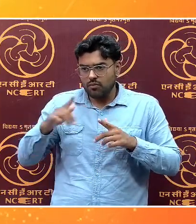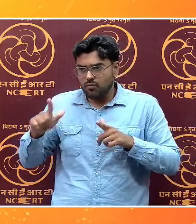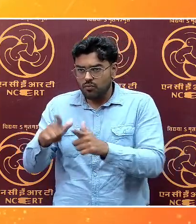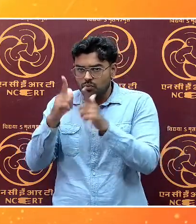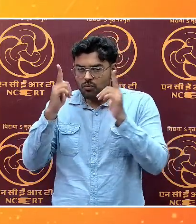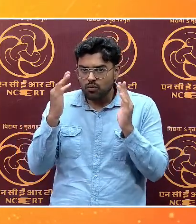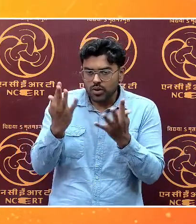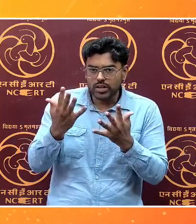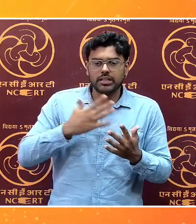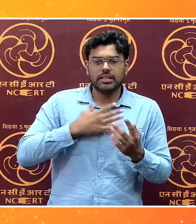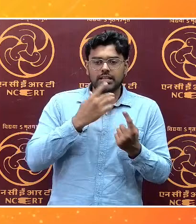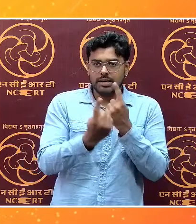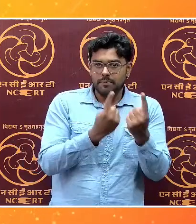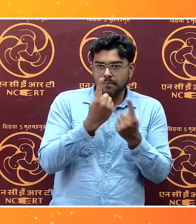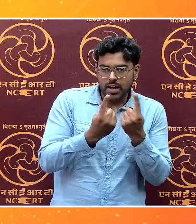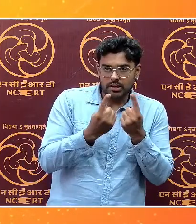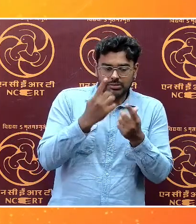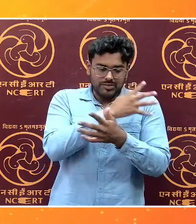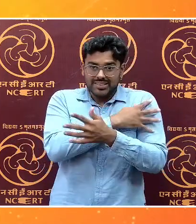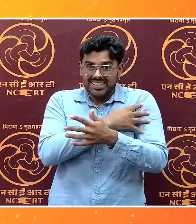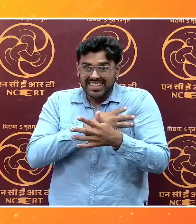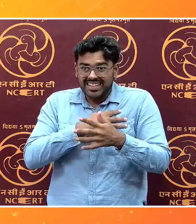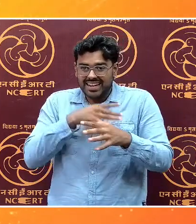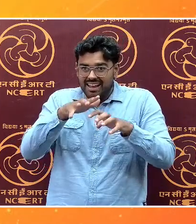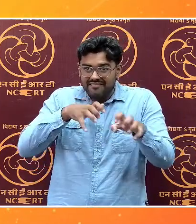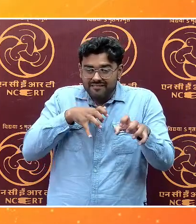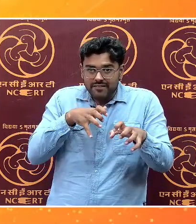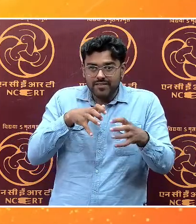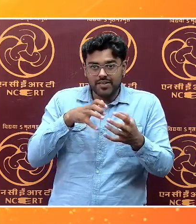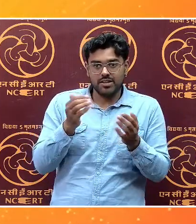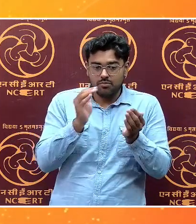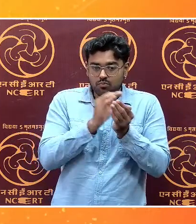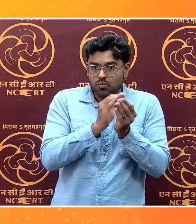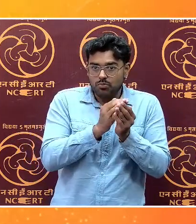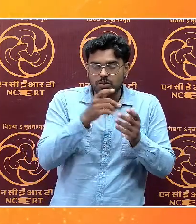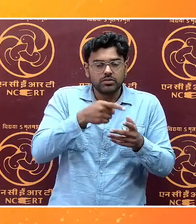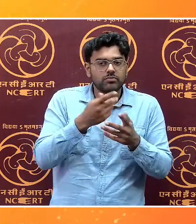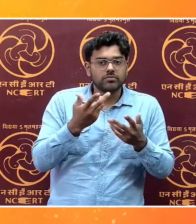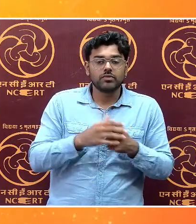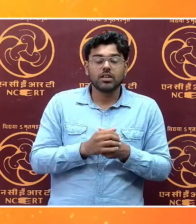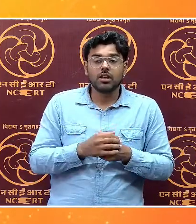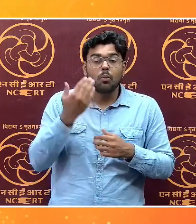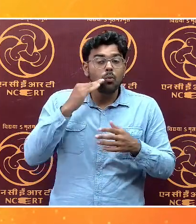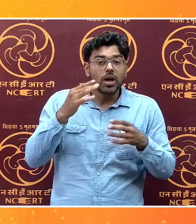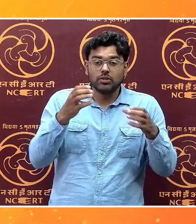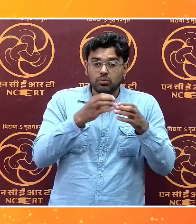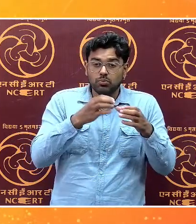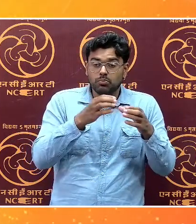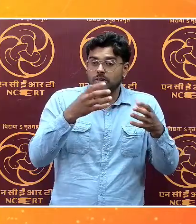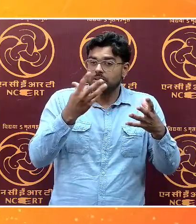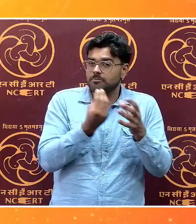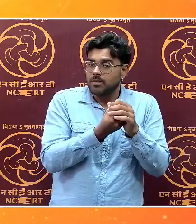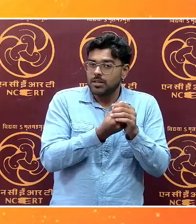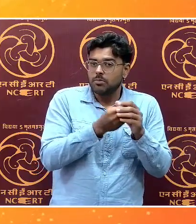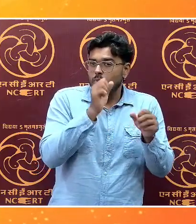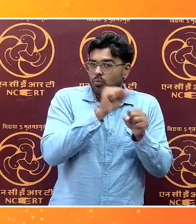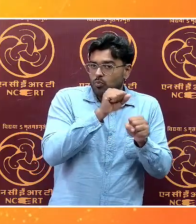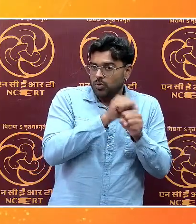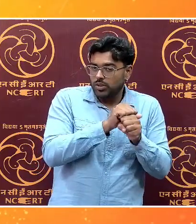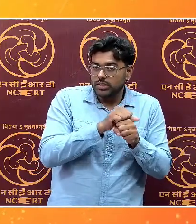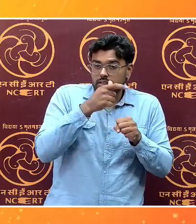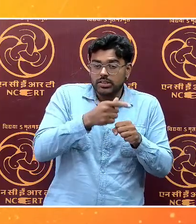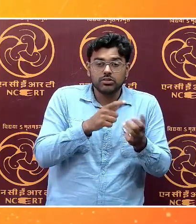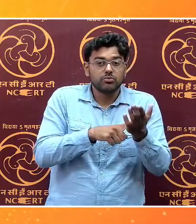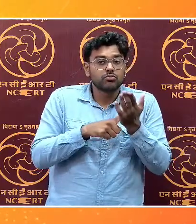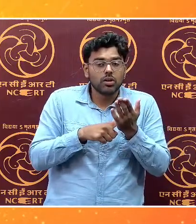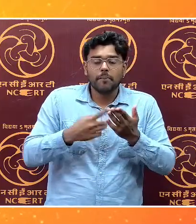national park, and a tiger reserve. So when you work in a group, it shows your sensitivity, how you behave